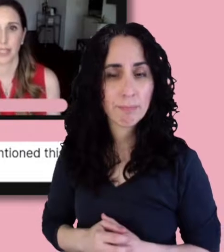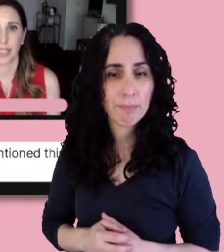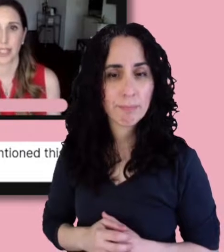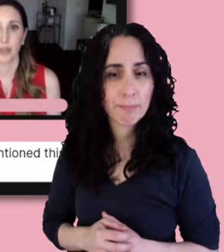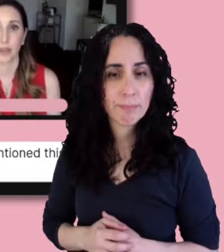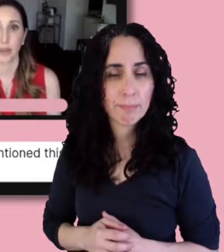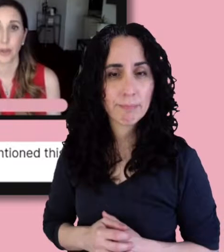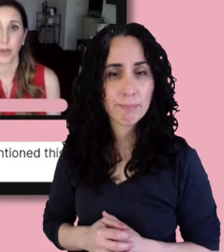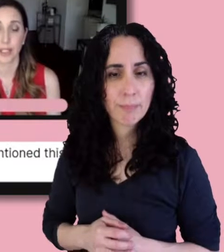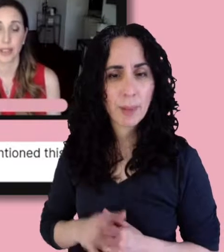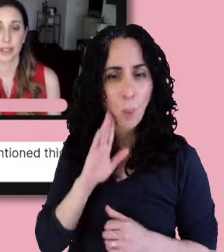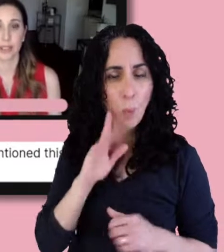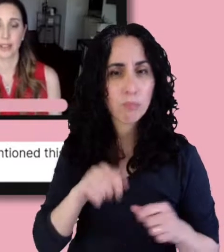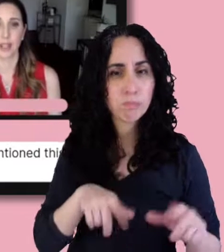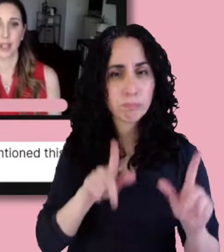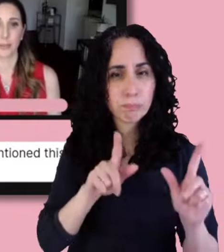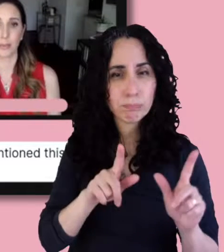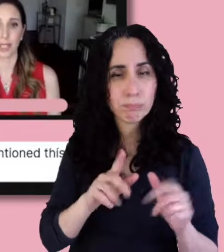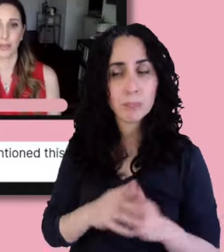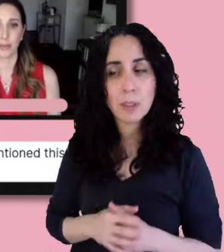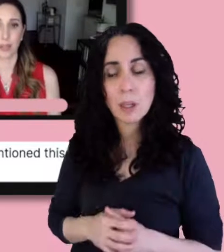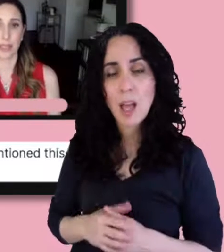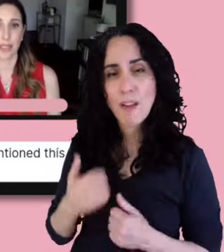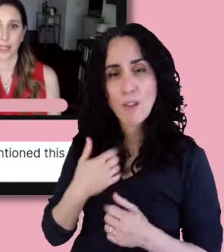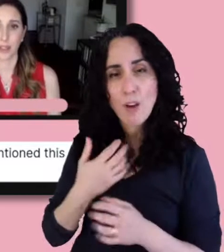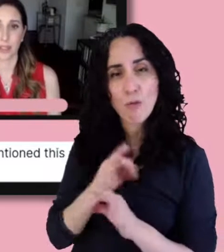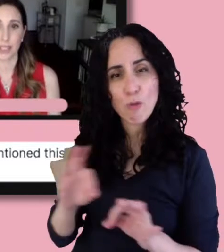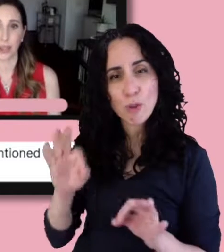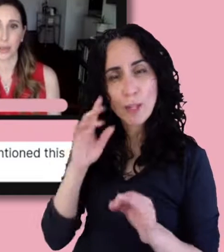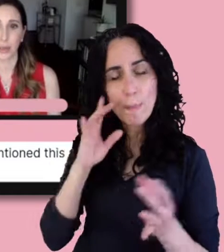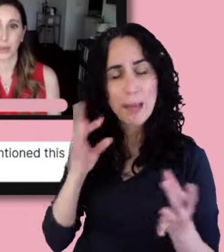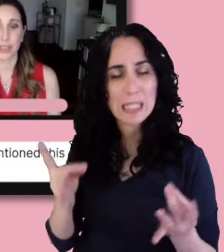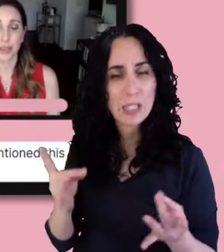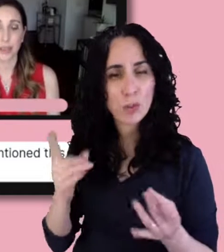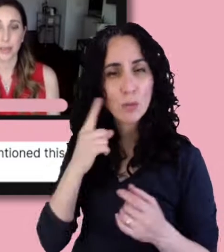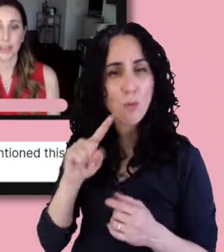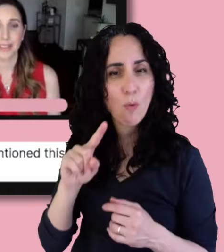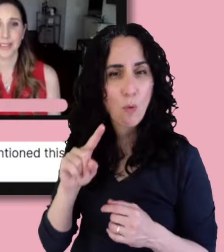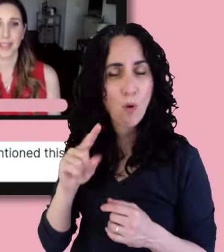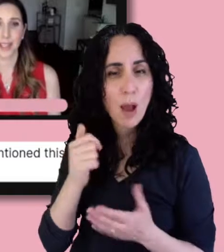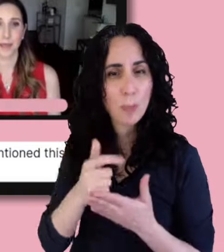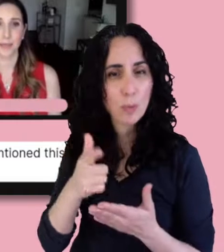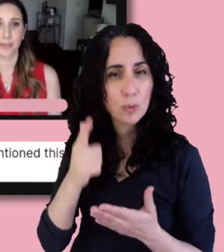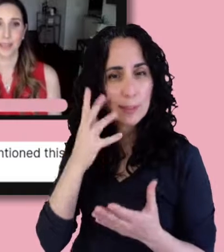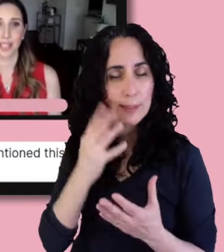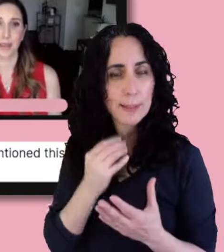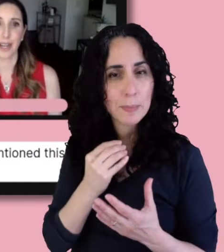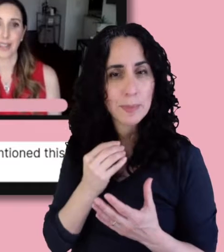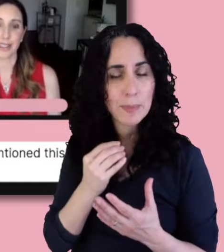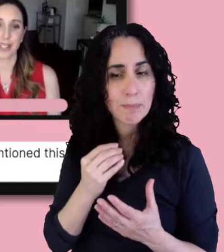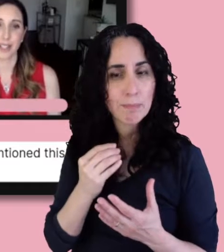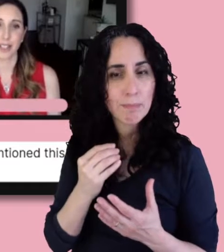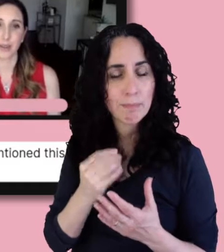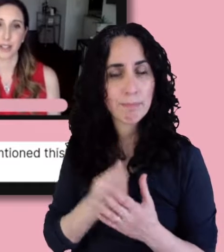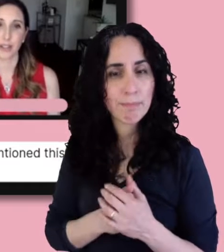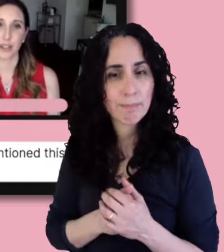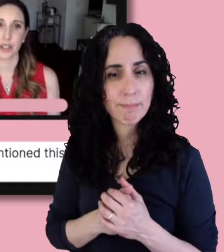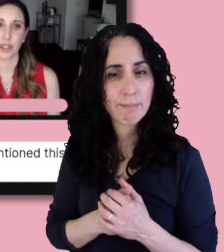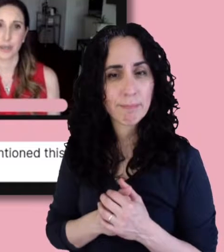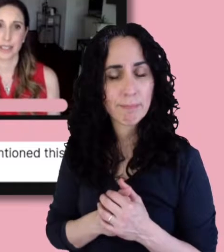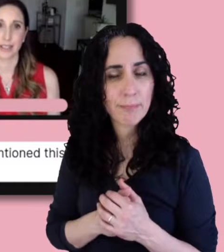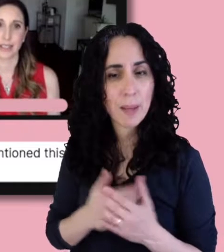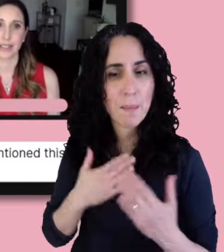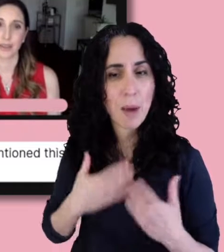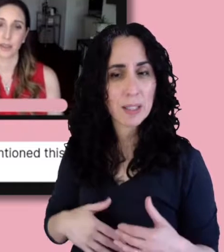any of you don't know it. We have free meditations to help you sleep. They have body scans, which is